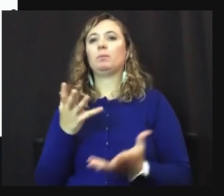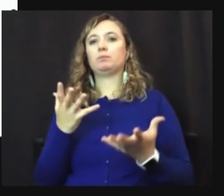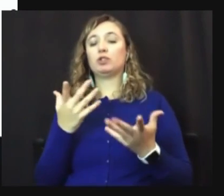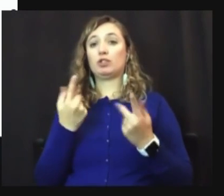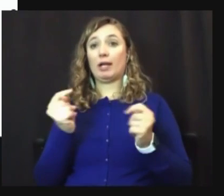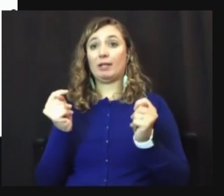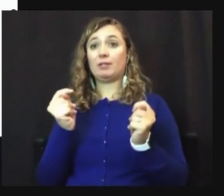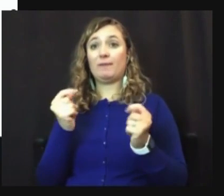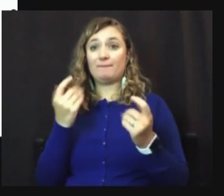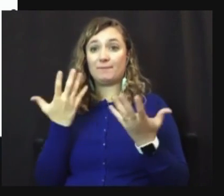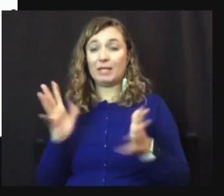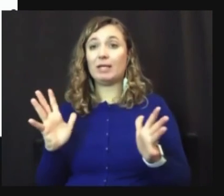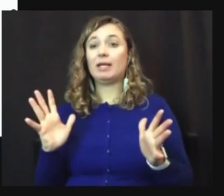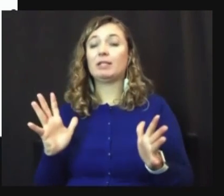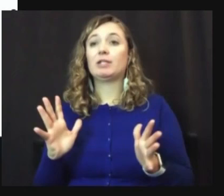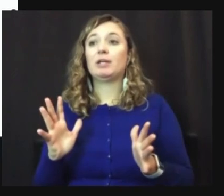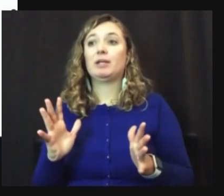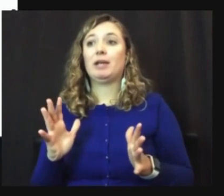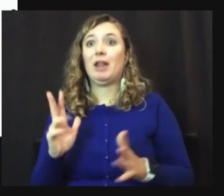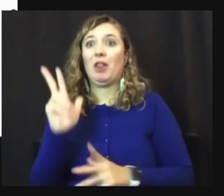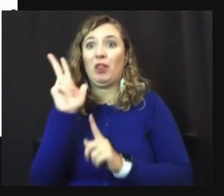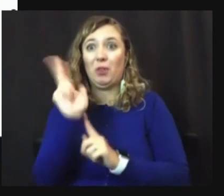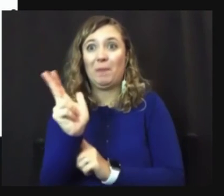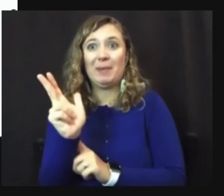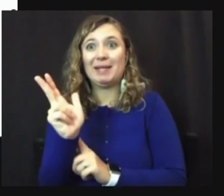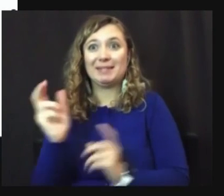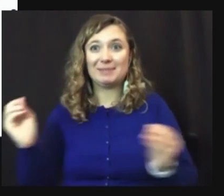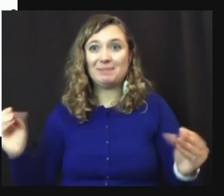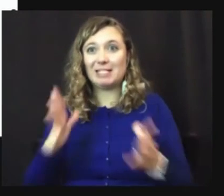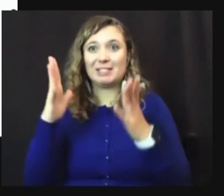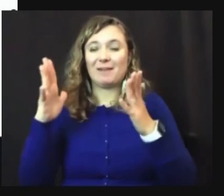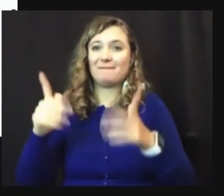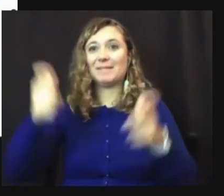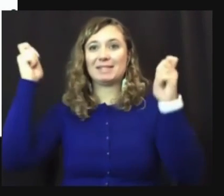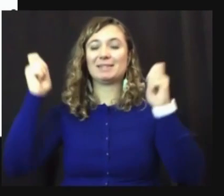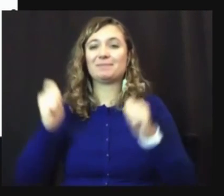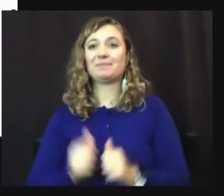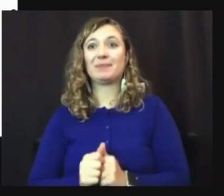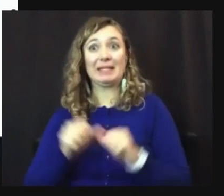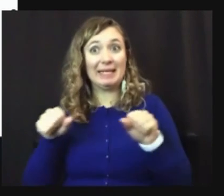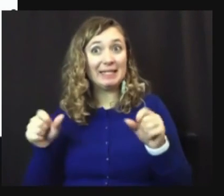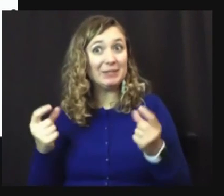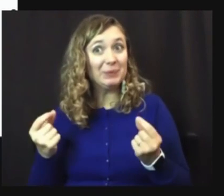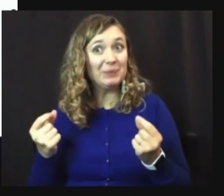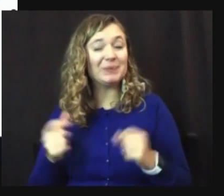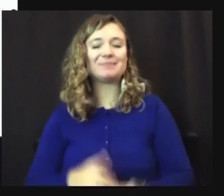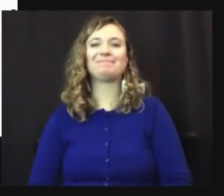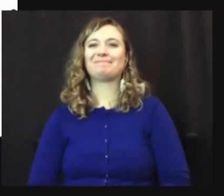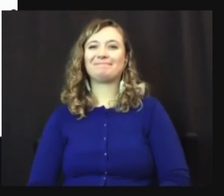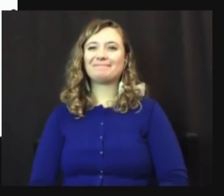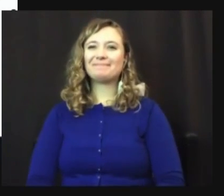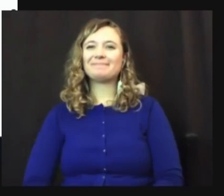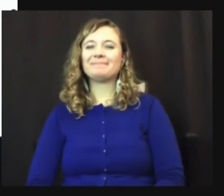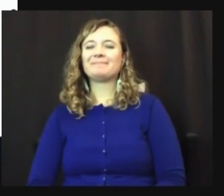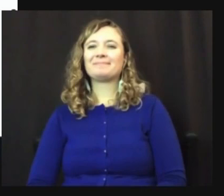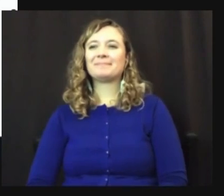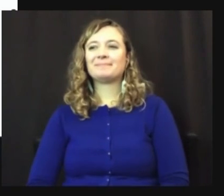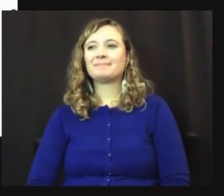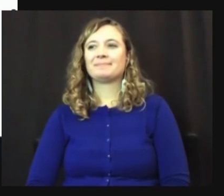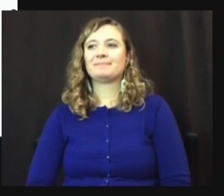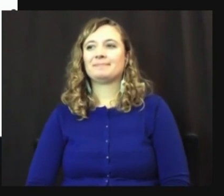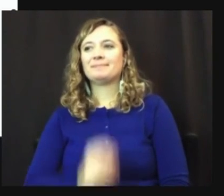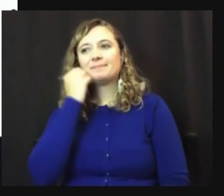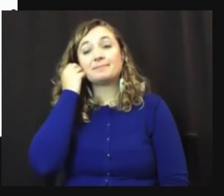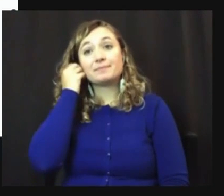here in a magical 3 minutes. And she do it. Um,